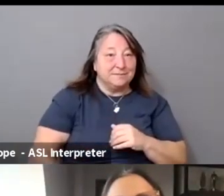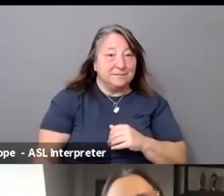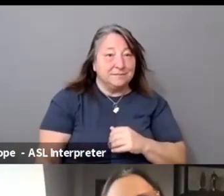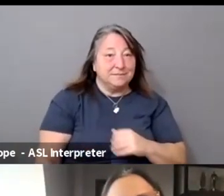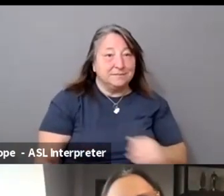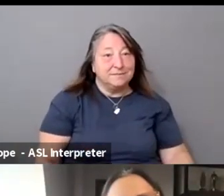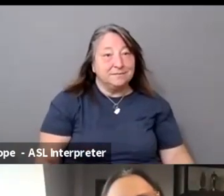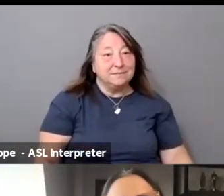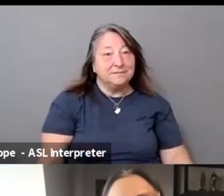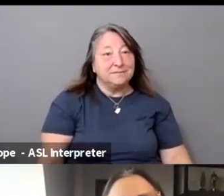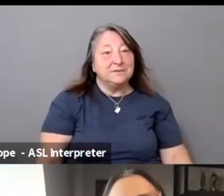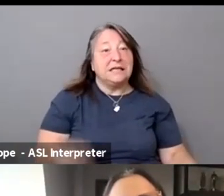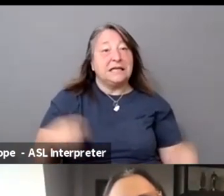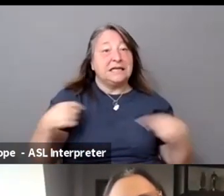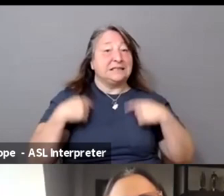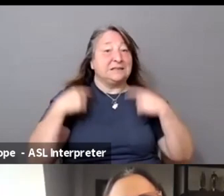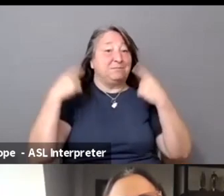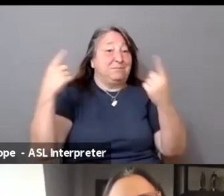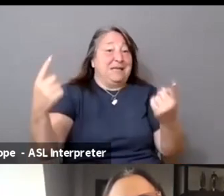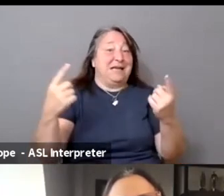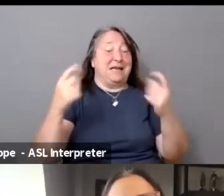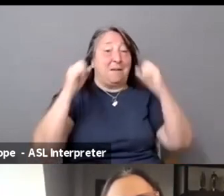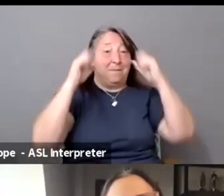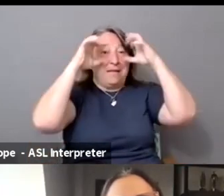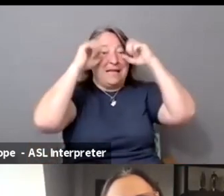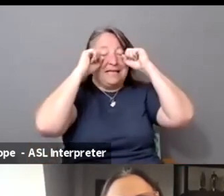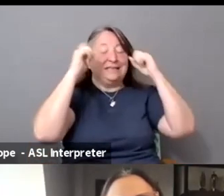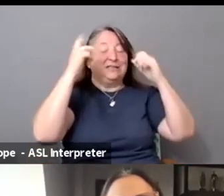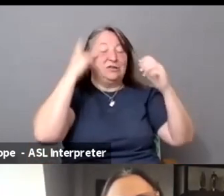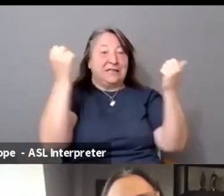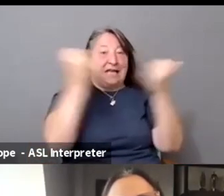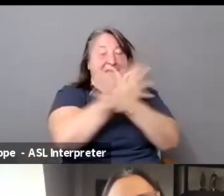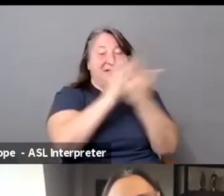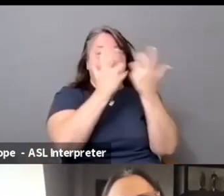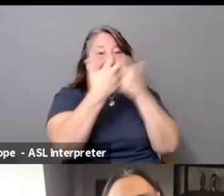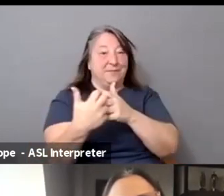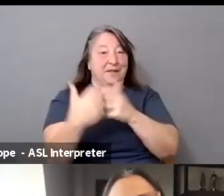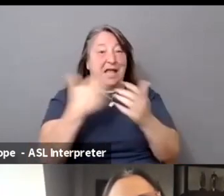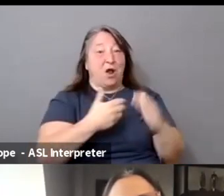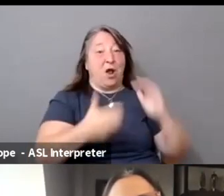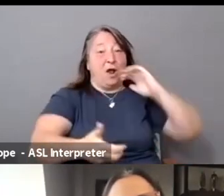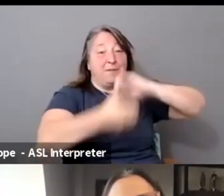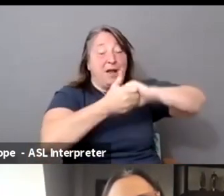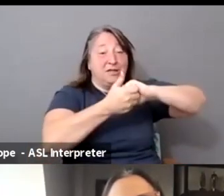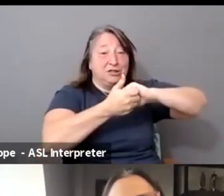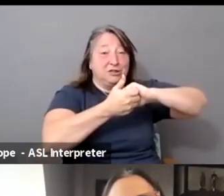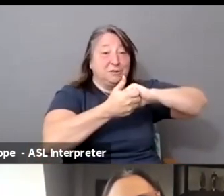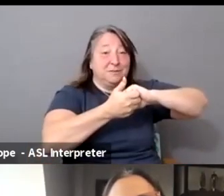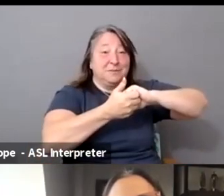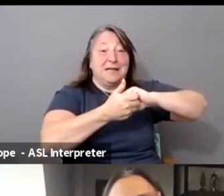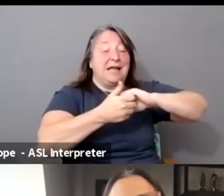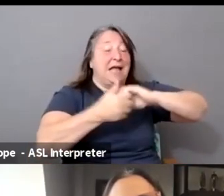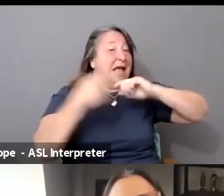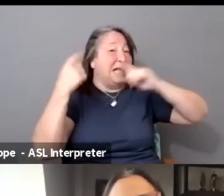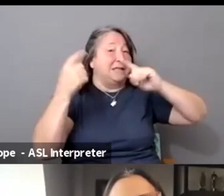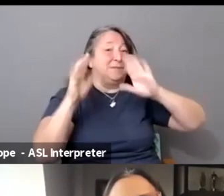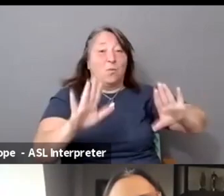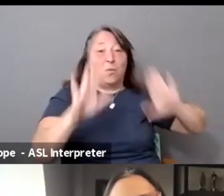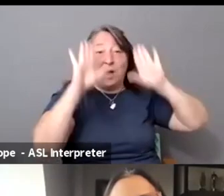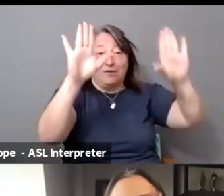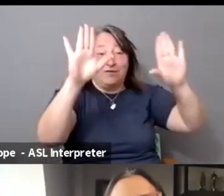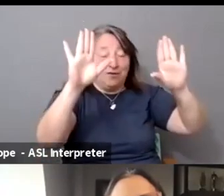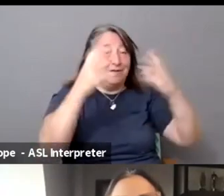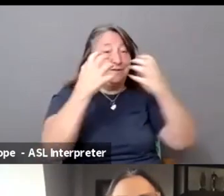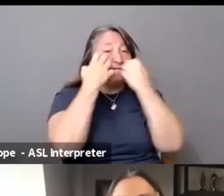it's been amazing to see all of that come together. And obviously our partnership with the Institute has been incredibly invaluable. And I